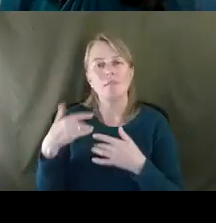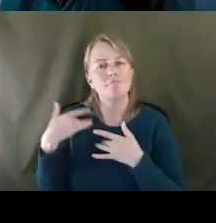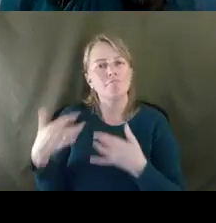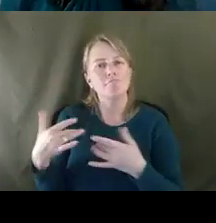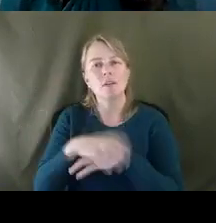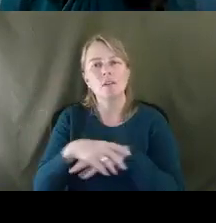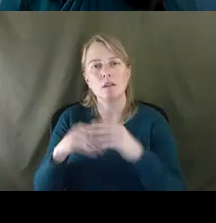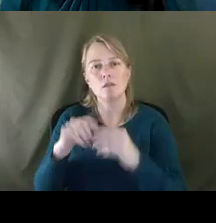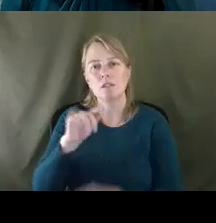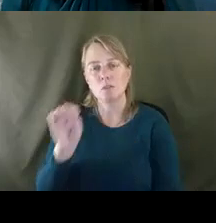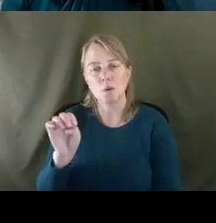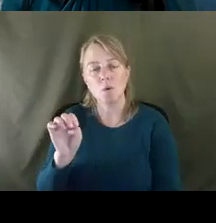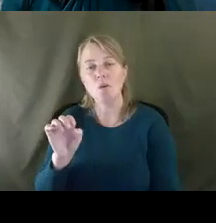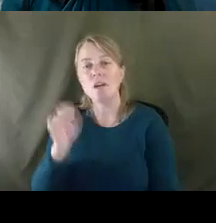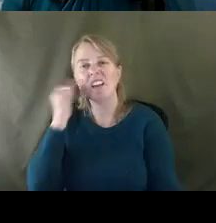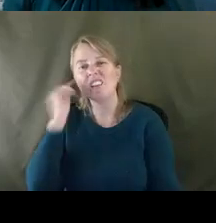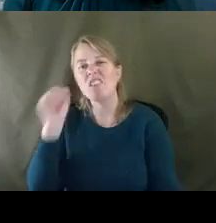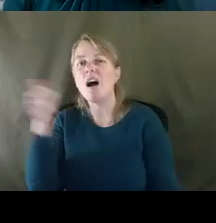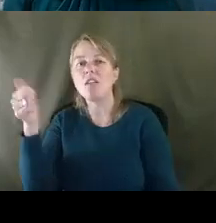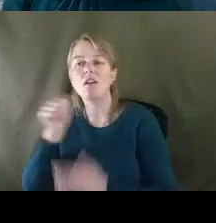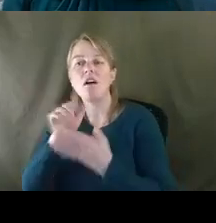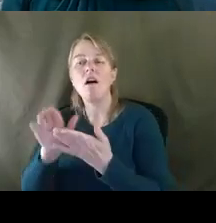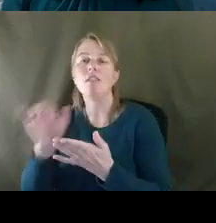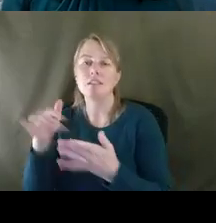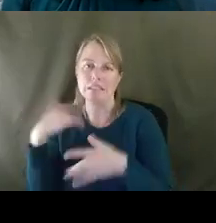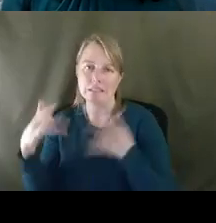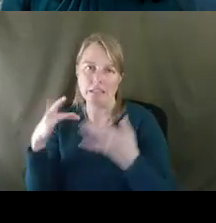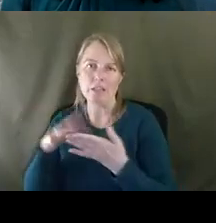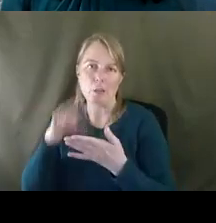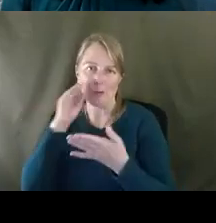when exciting learning can happen.